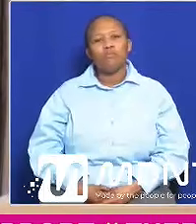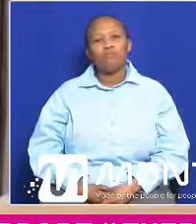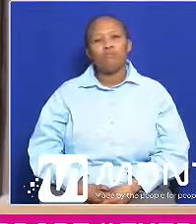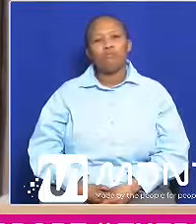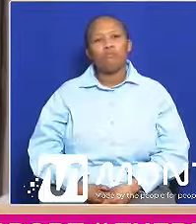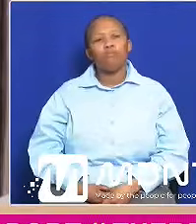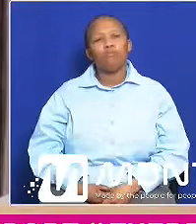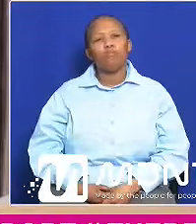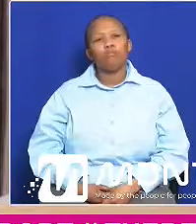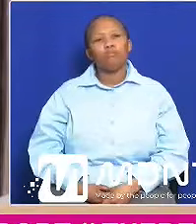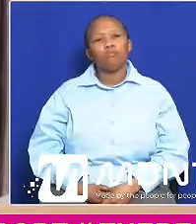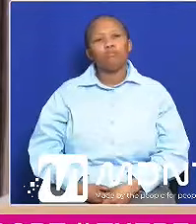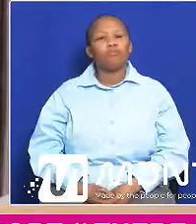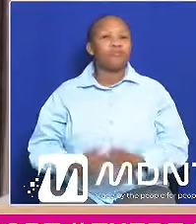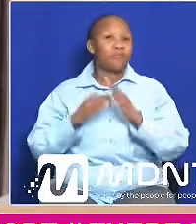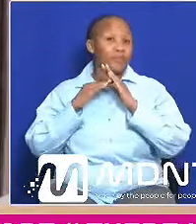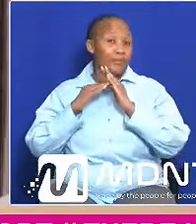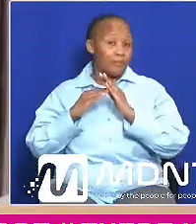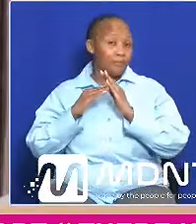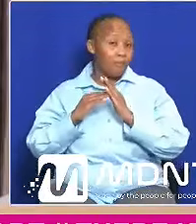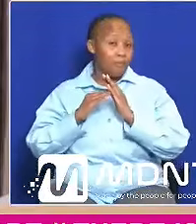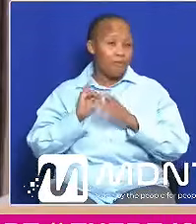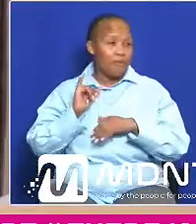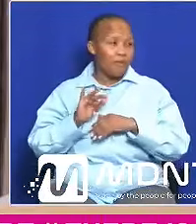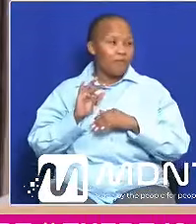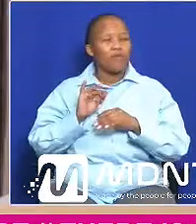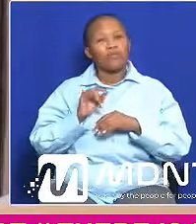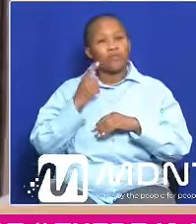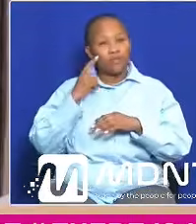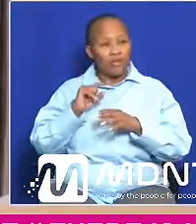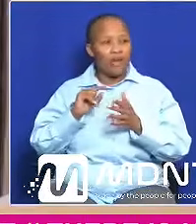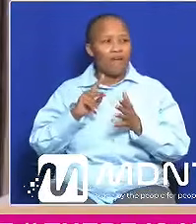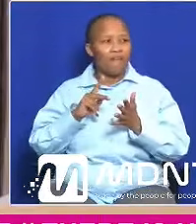if you go to file 5,